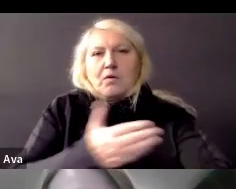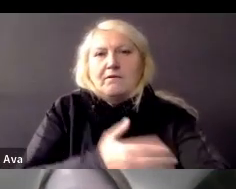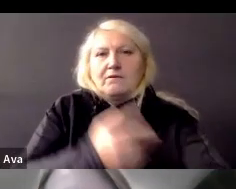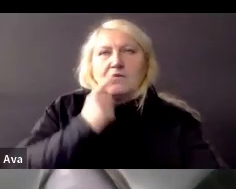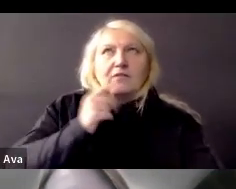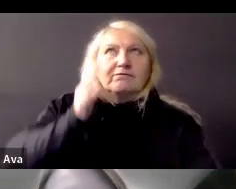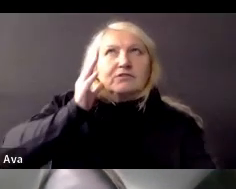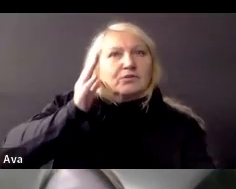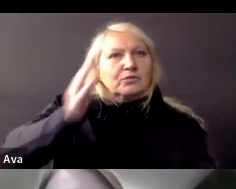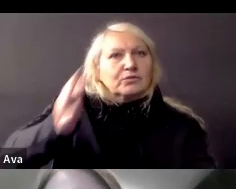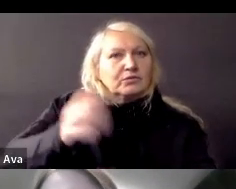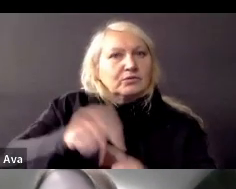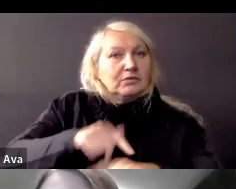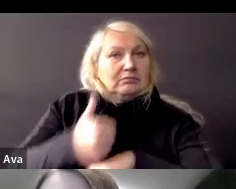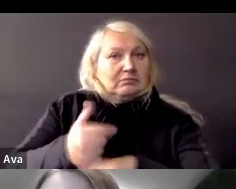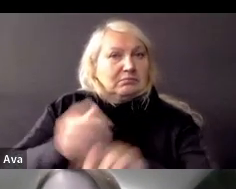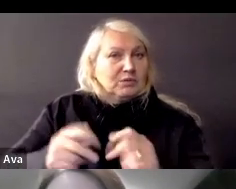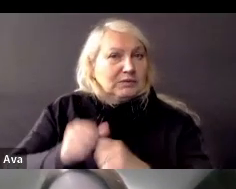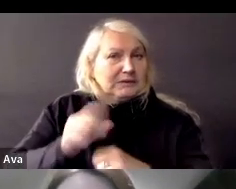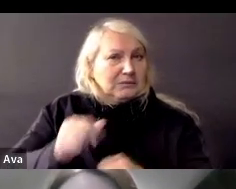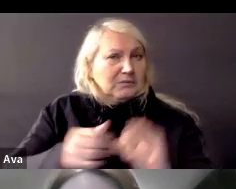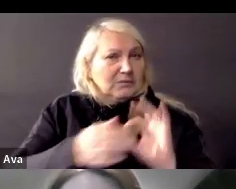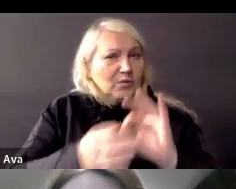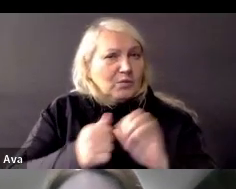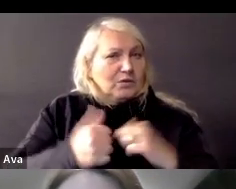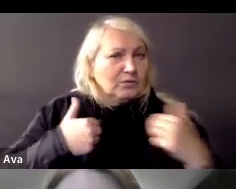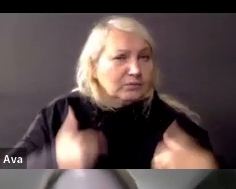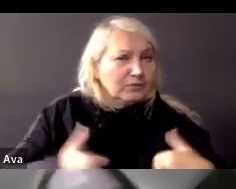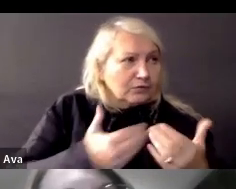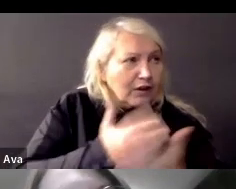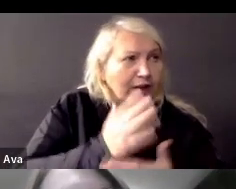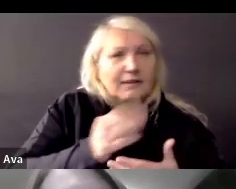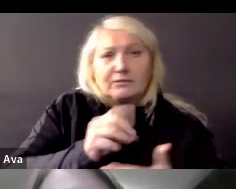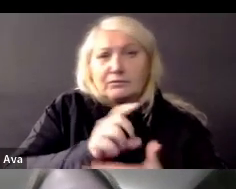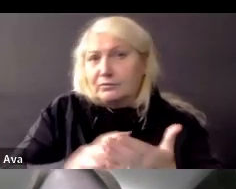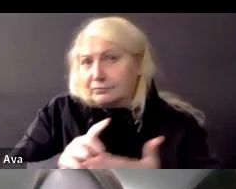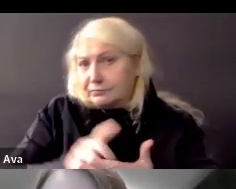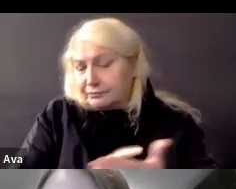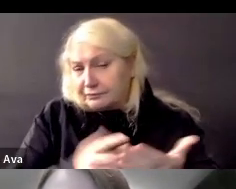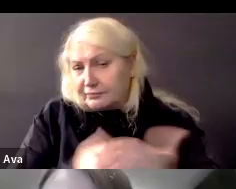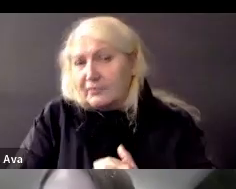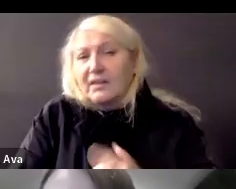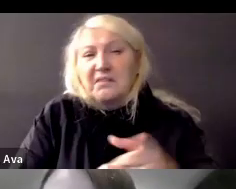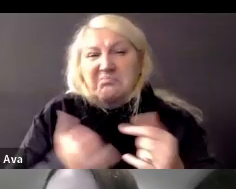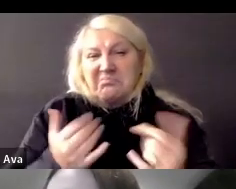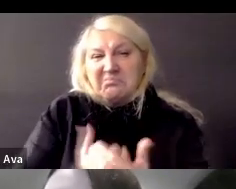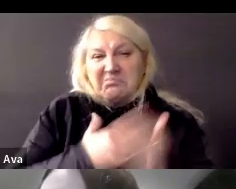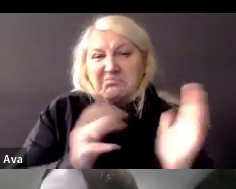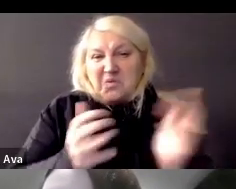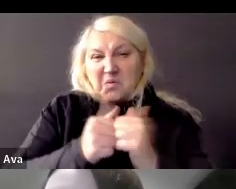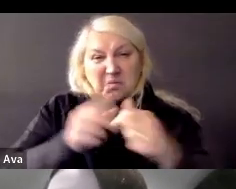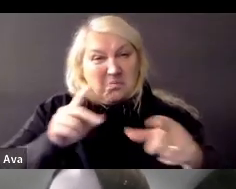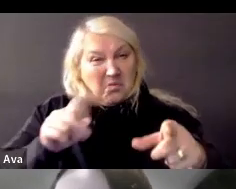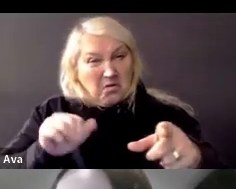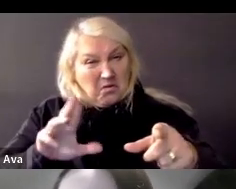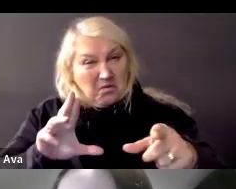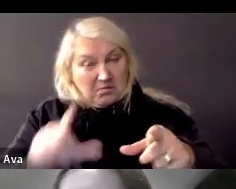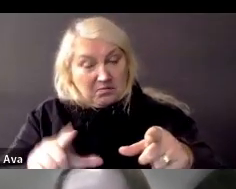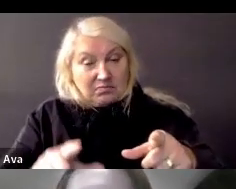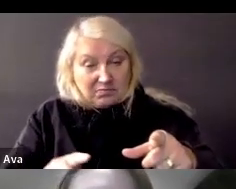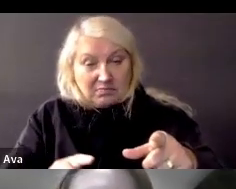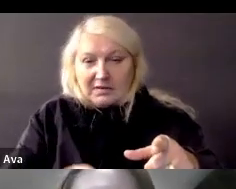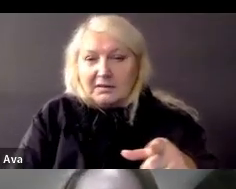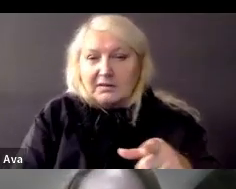with disabilities in regards to human rights and discrimination. So we'll start with Paul. And Paul, I know we